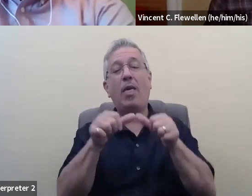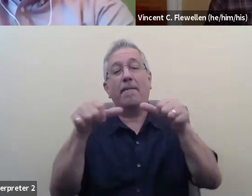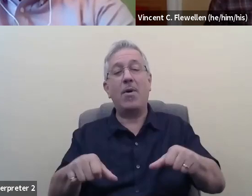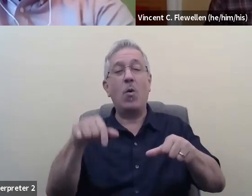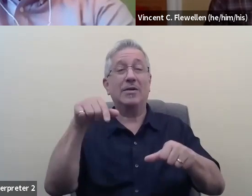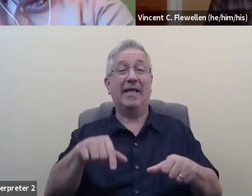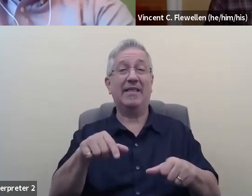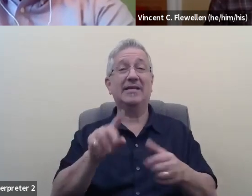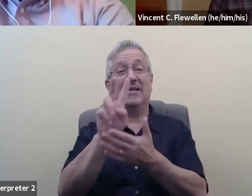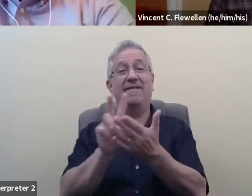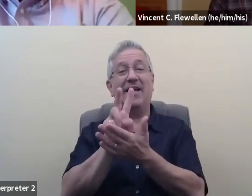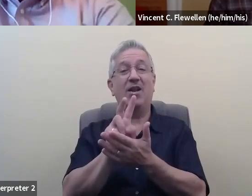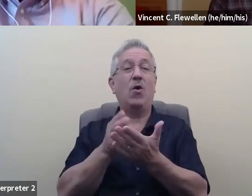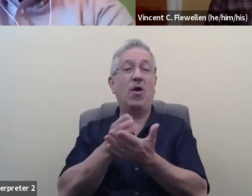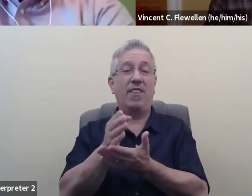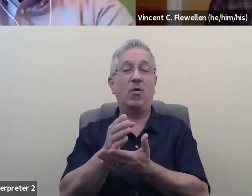free to contact us.